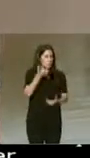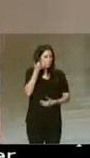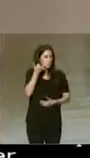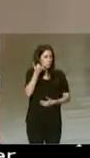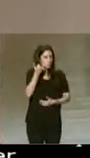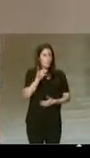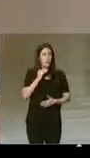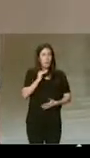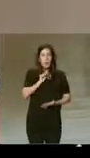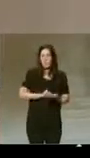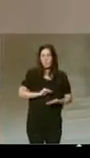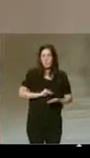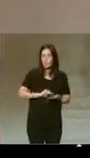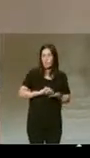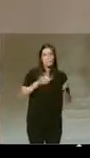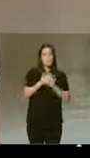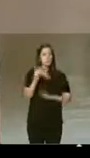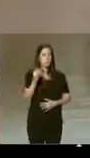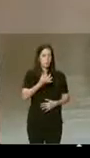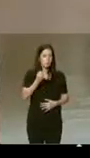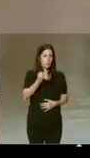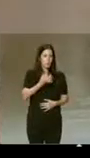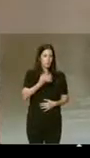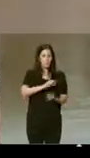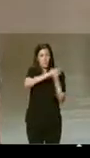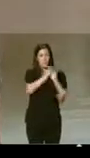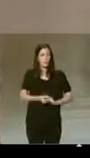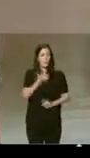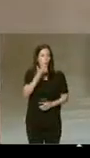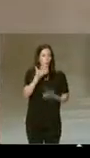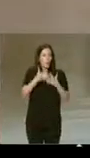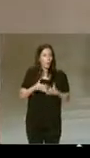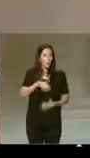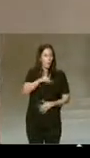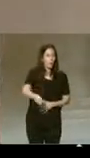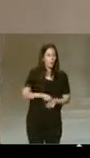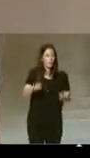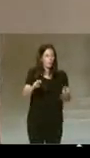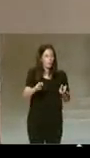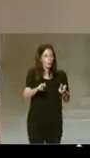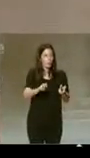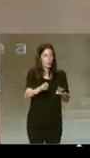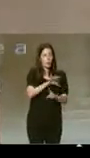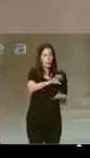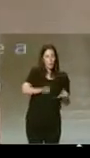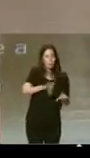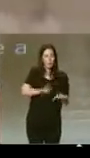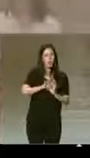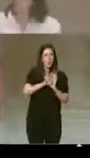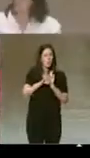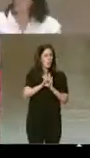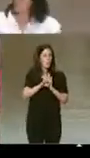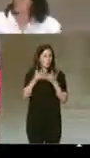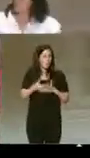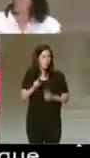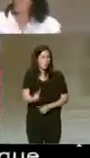accessibility. That happens very often. For example, if we change a machine, you put on the new software and it